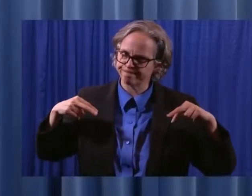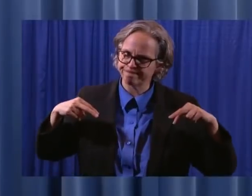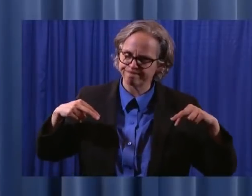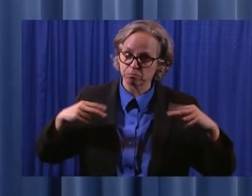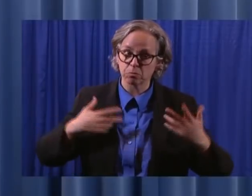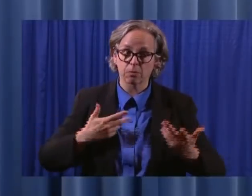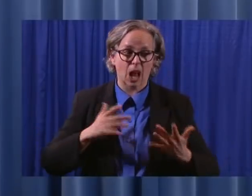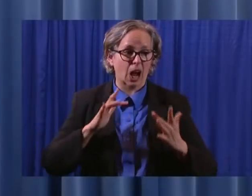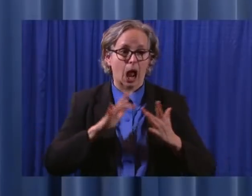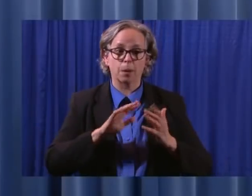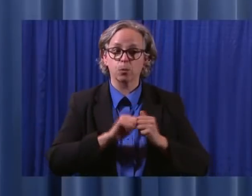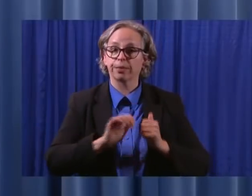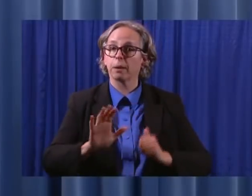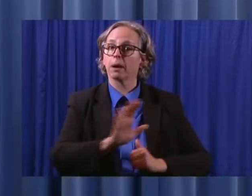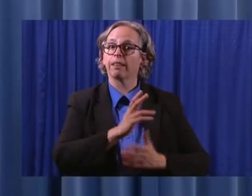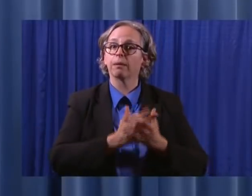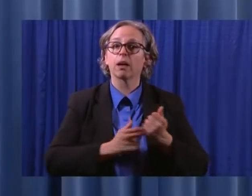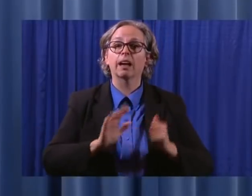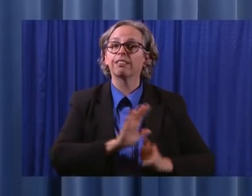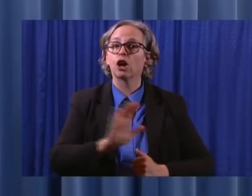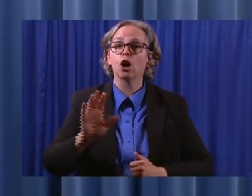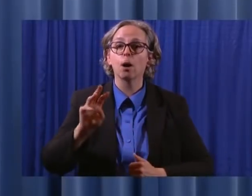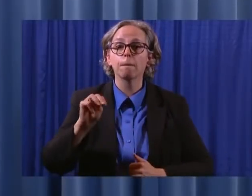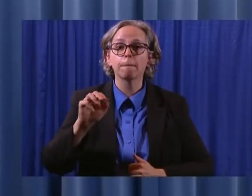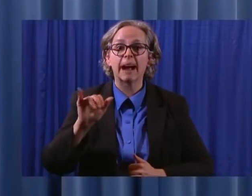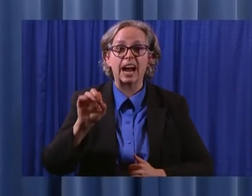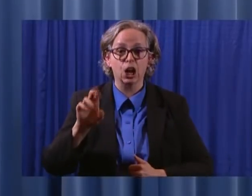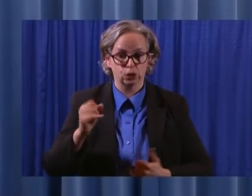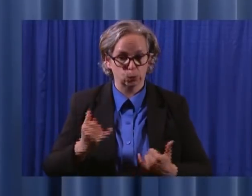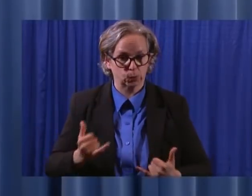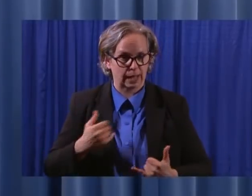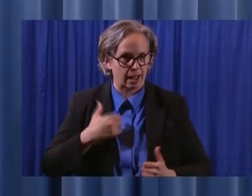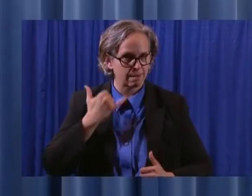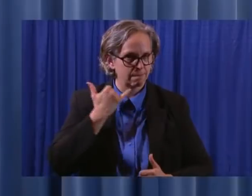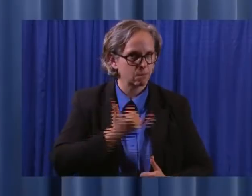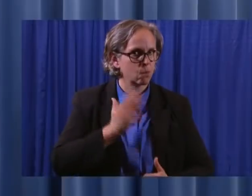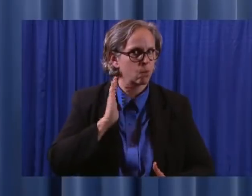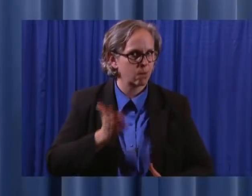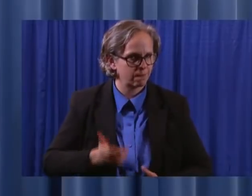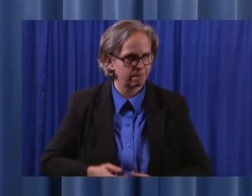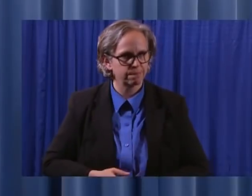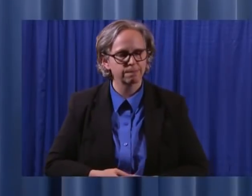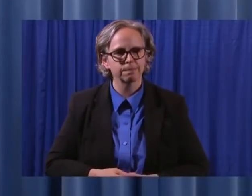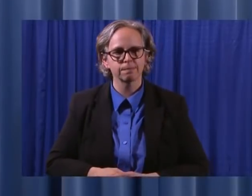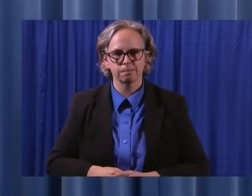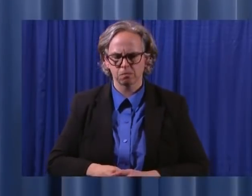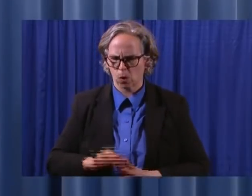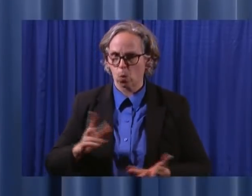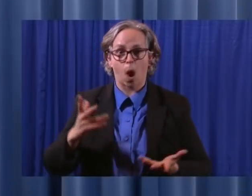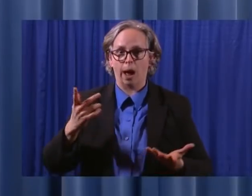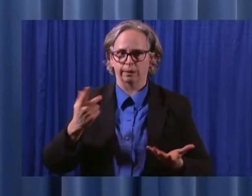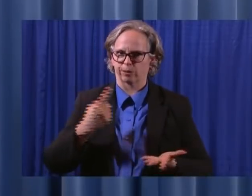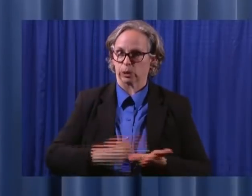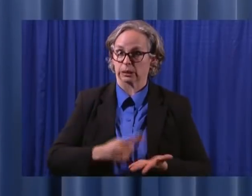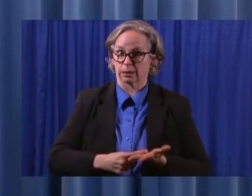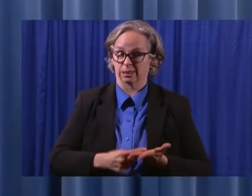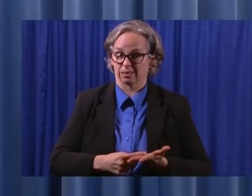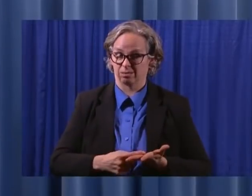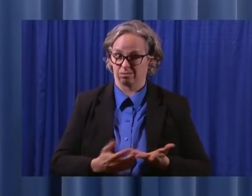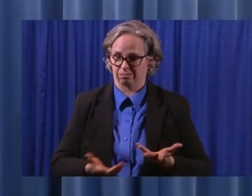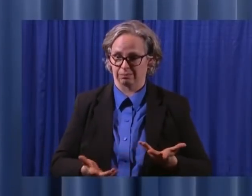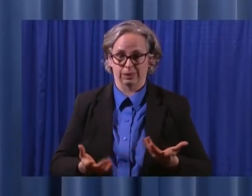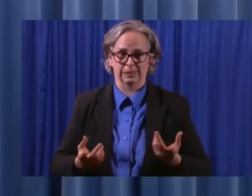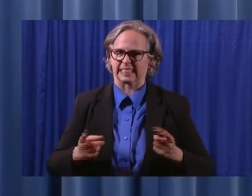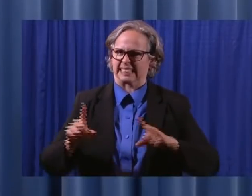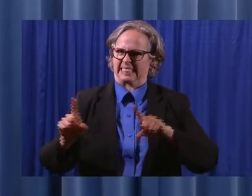talked to John Cranley, and, talked to both these mayors about how do we increase testing in their communities. And